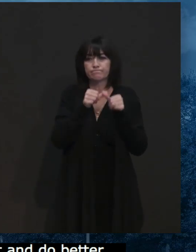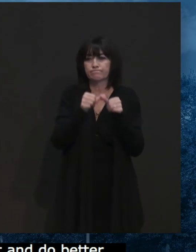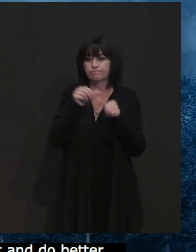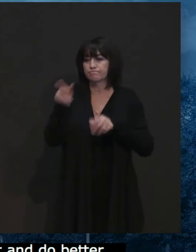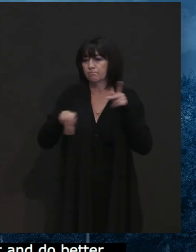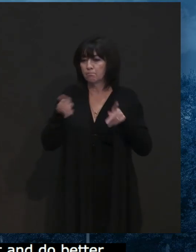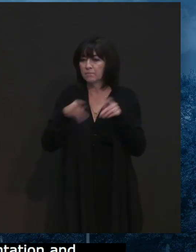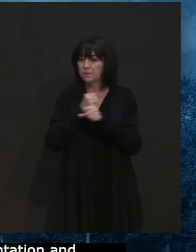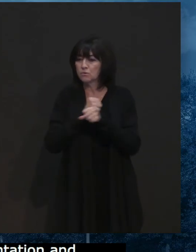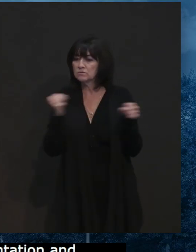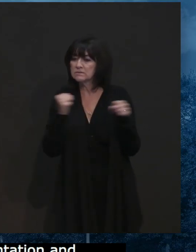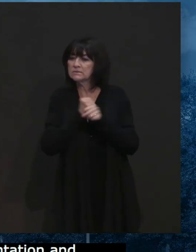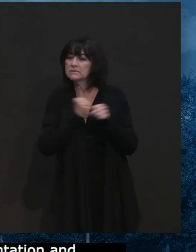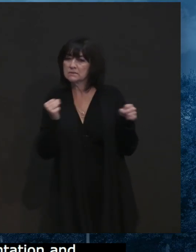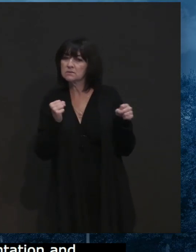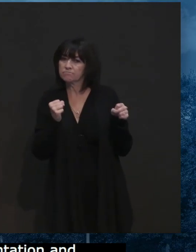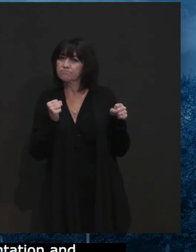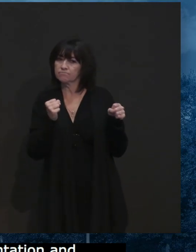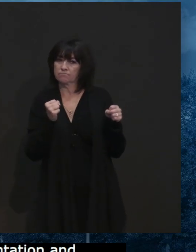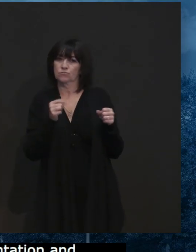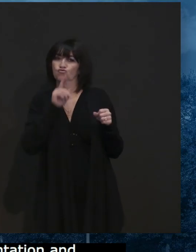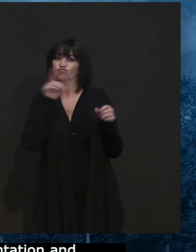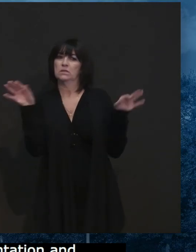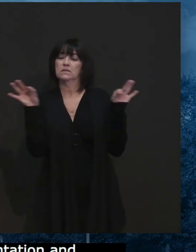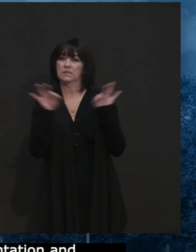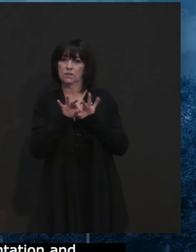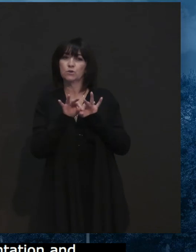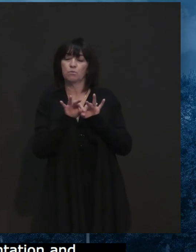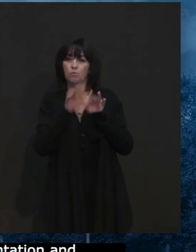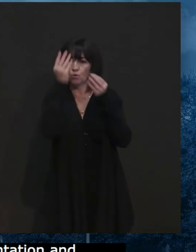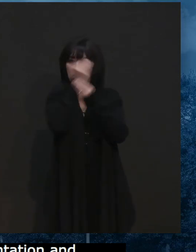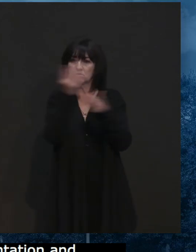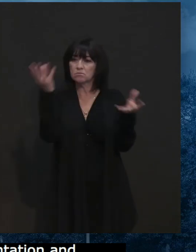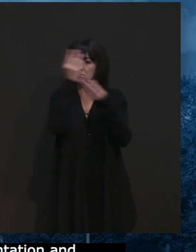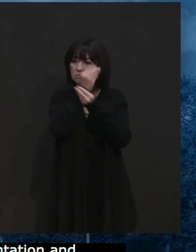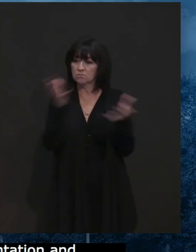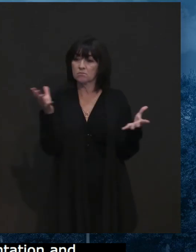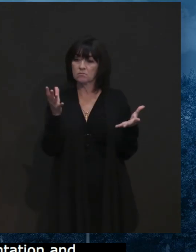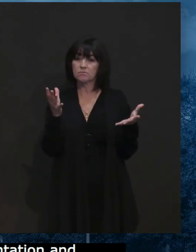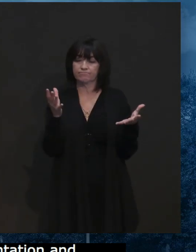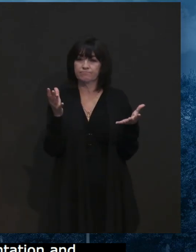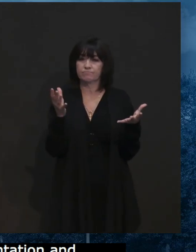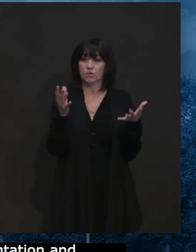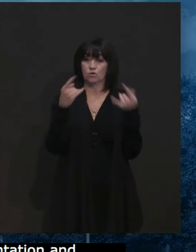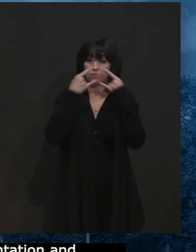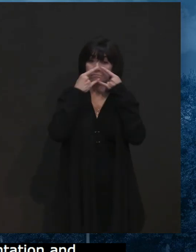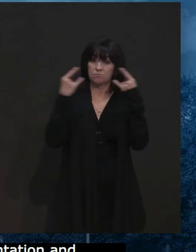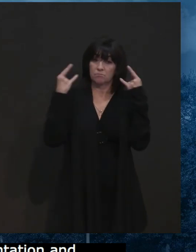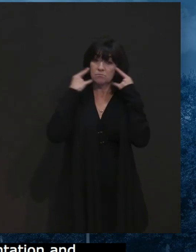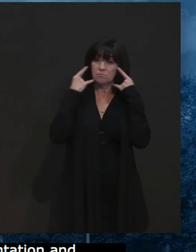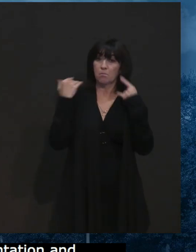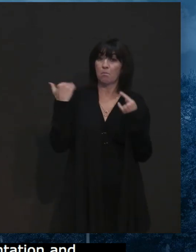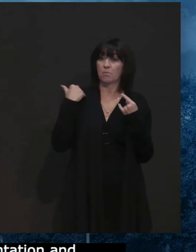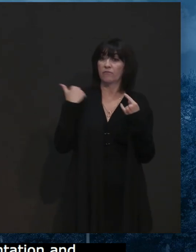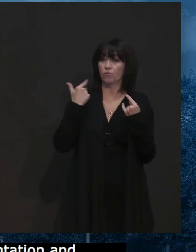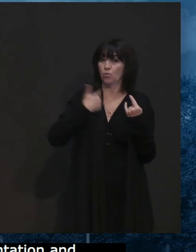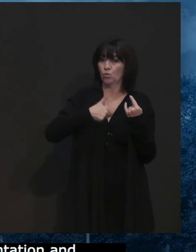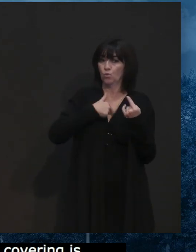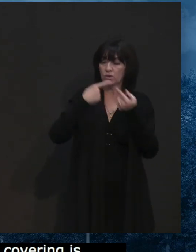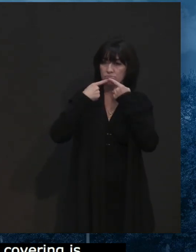stronger, messaging. Messaging is important, when face covering is such an important part of our response